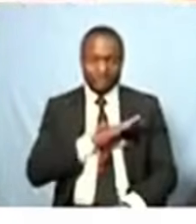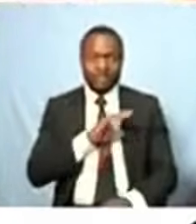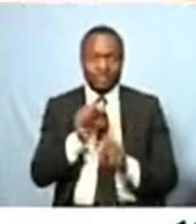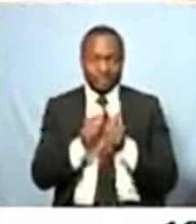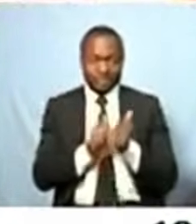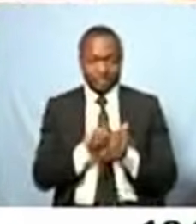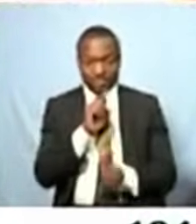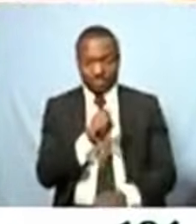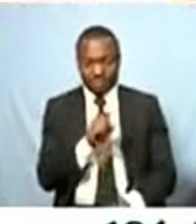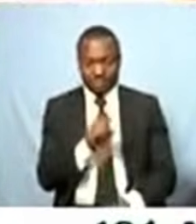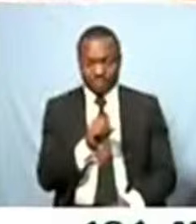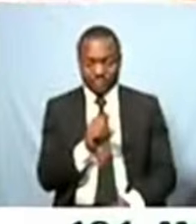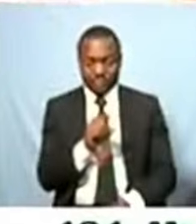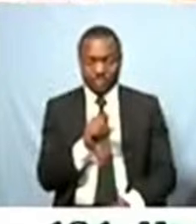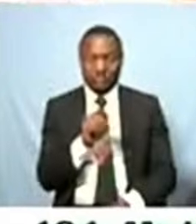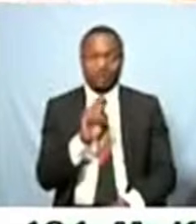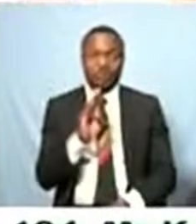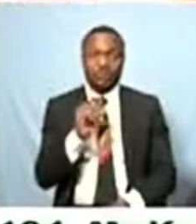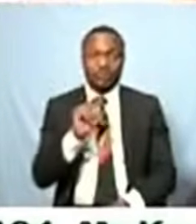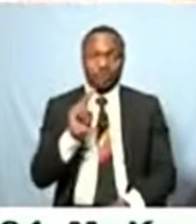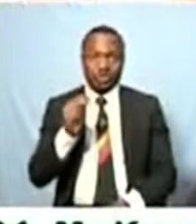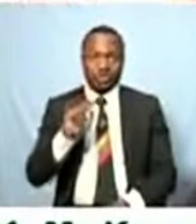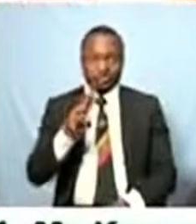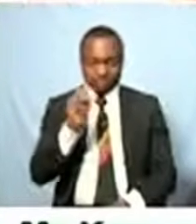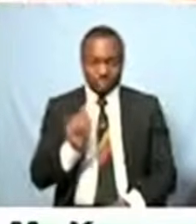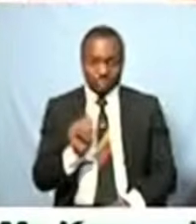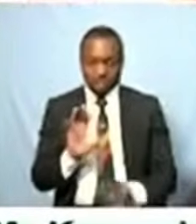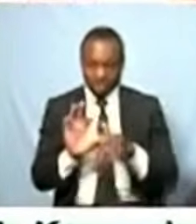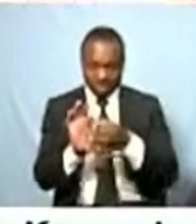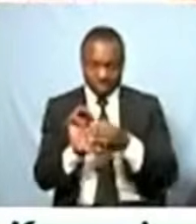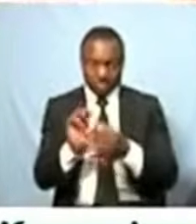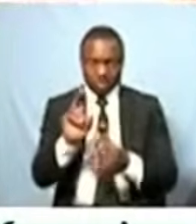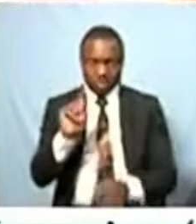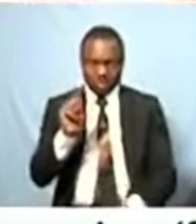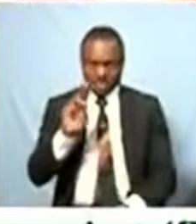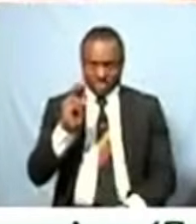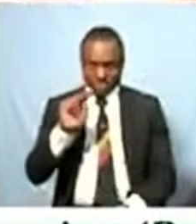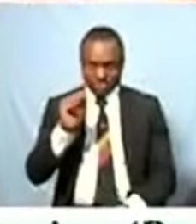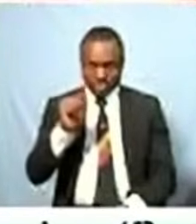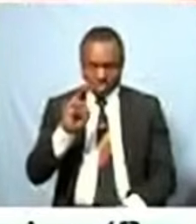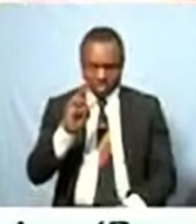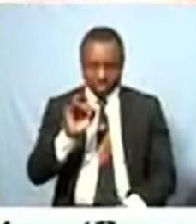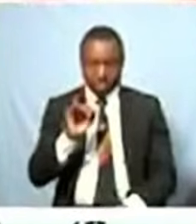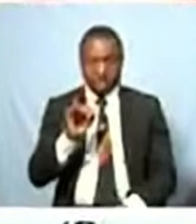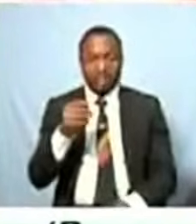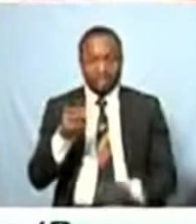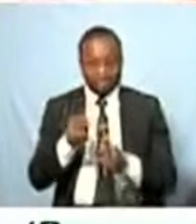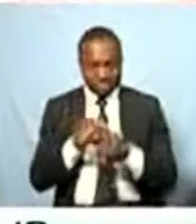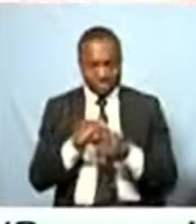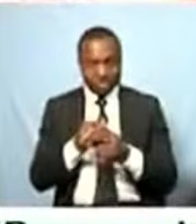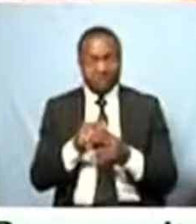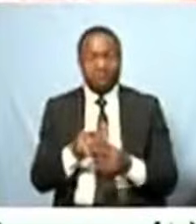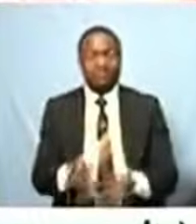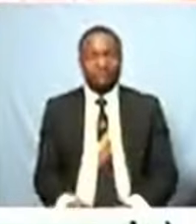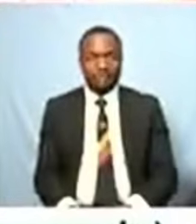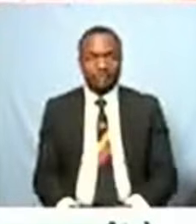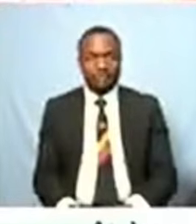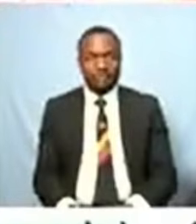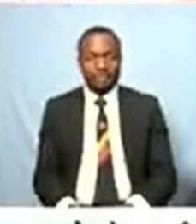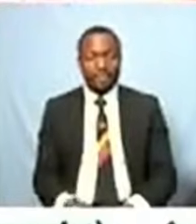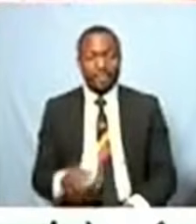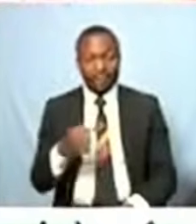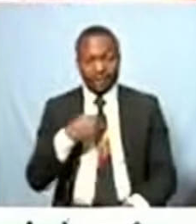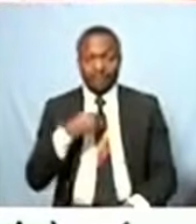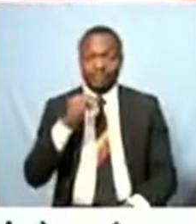Bulongwa, connecting Bulongwa and the Twingi. As soon as I'm able to, I will